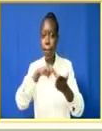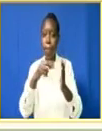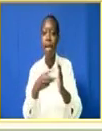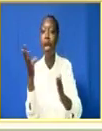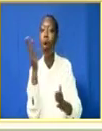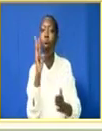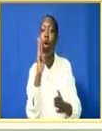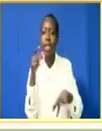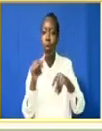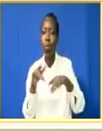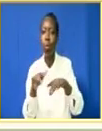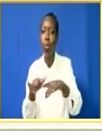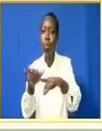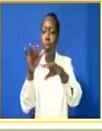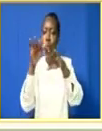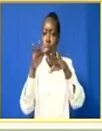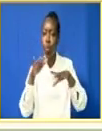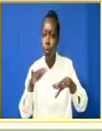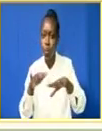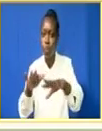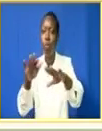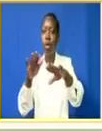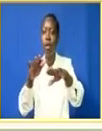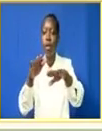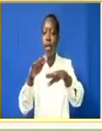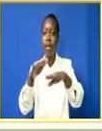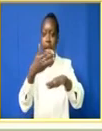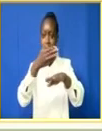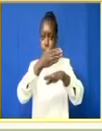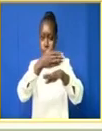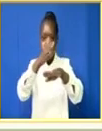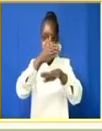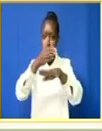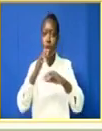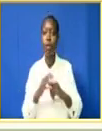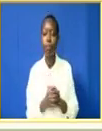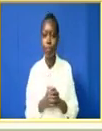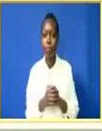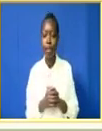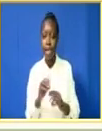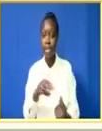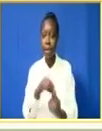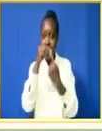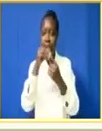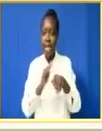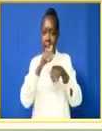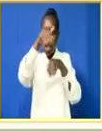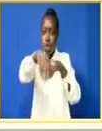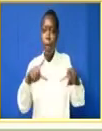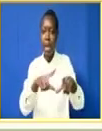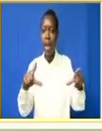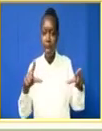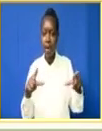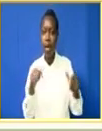water flows uniformly, down. Yes. Uniformly. Mm. Especially when in a slopy land which has been